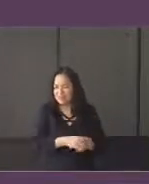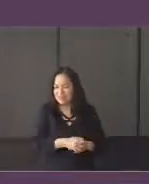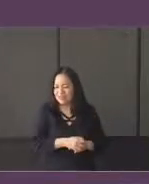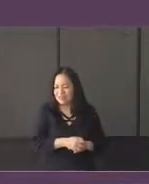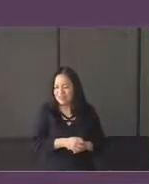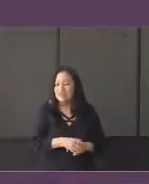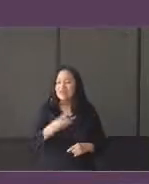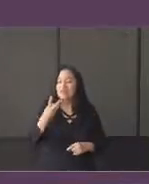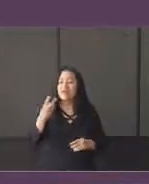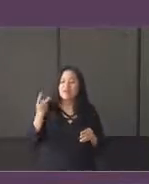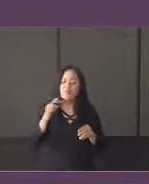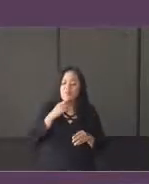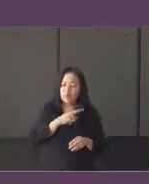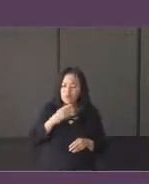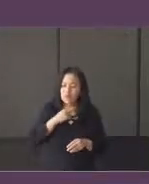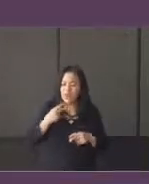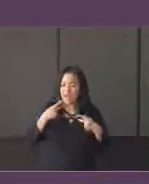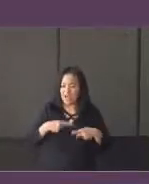this